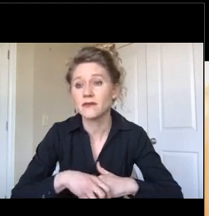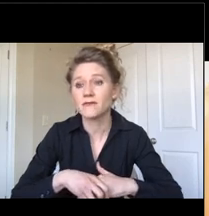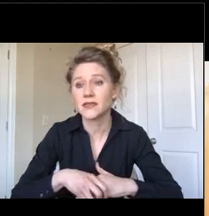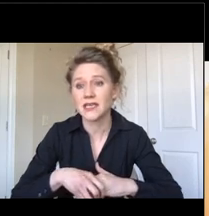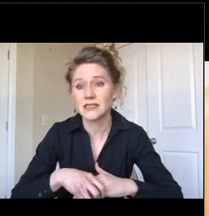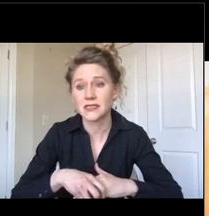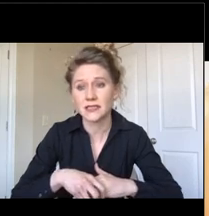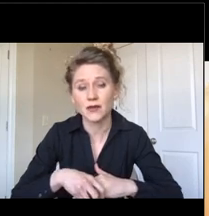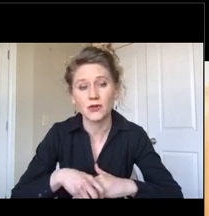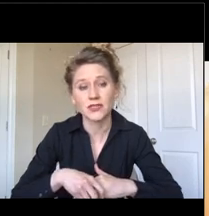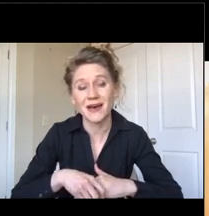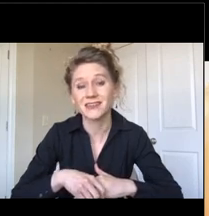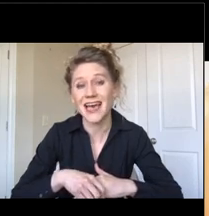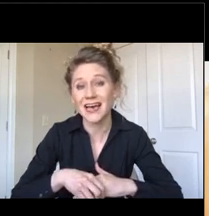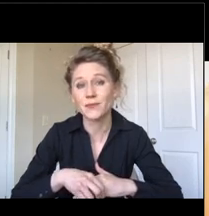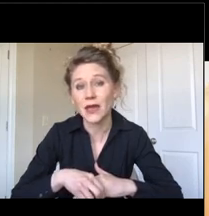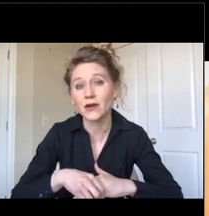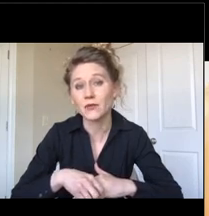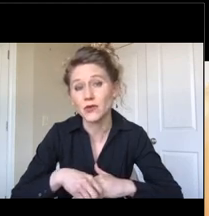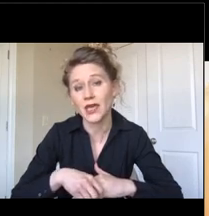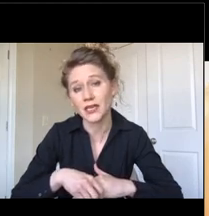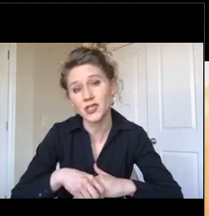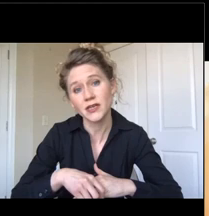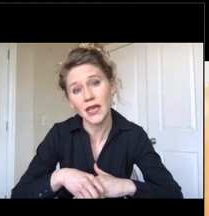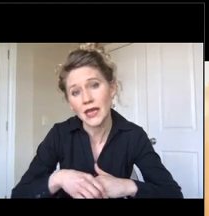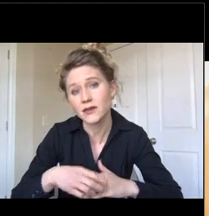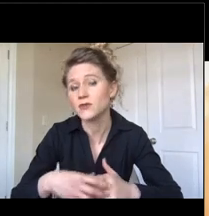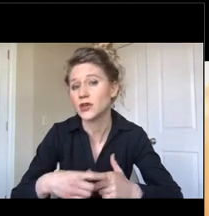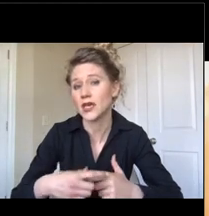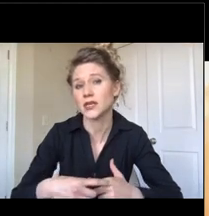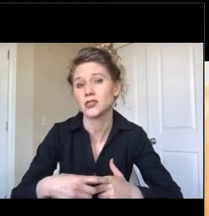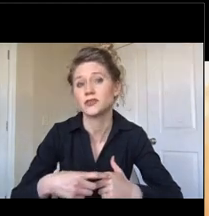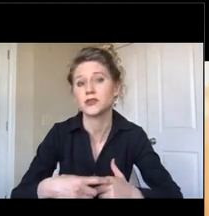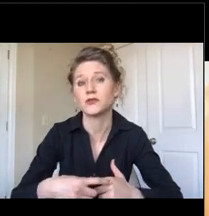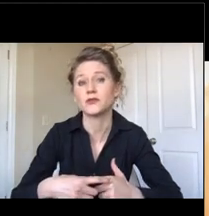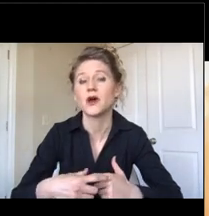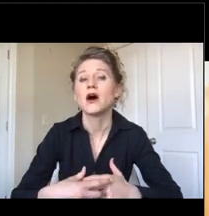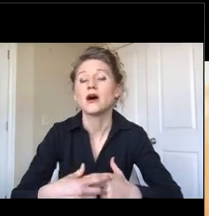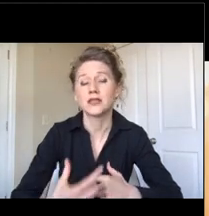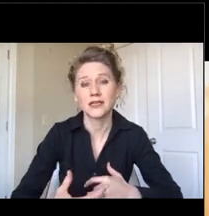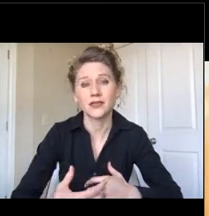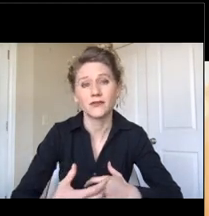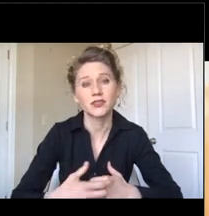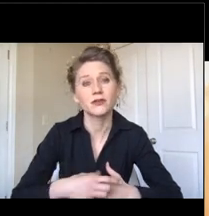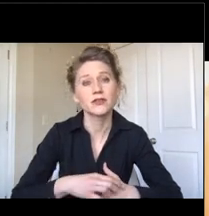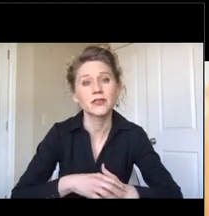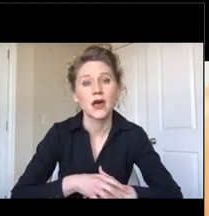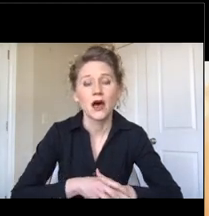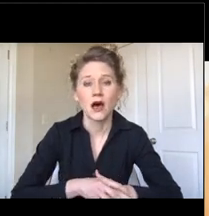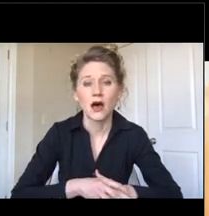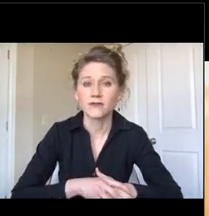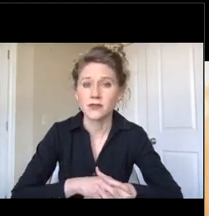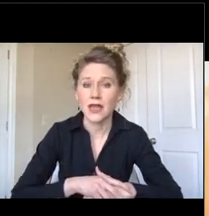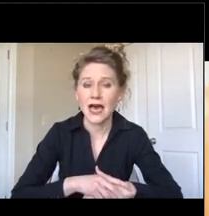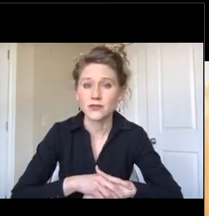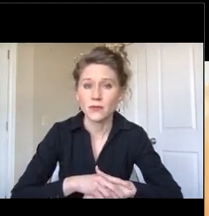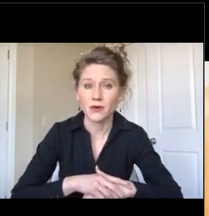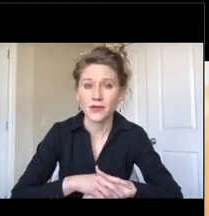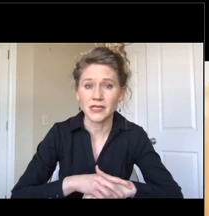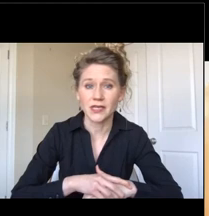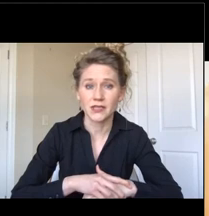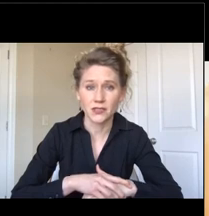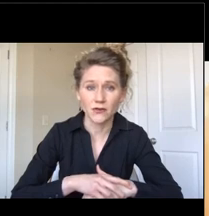really fantastic examples about taxpayer communication and communication to elected officials. After the